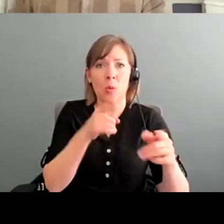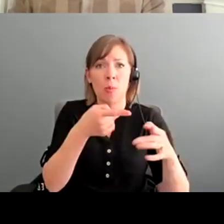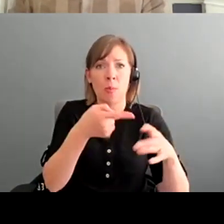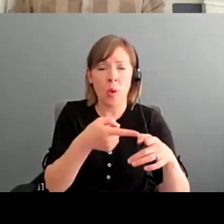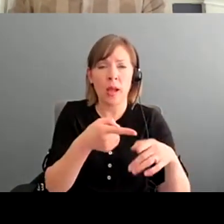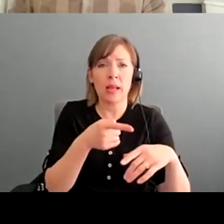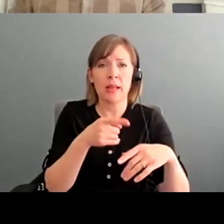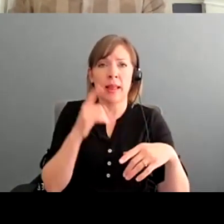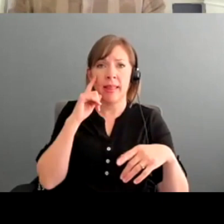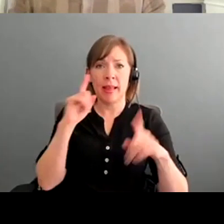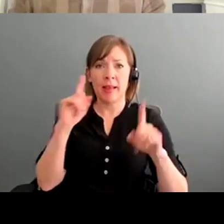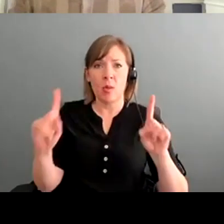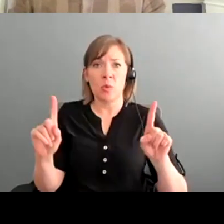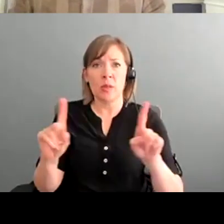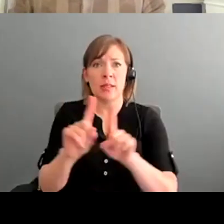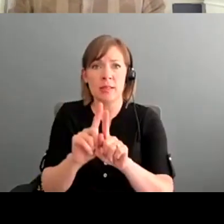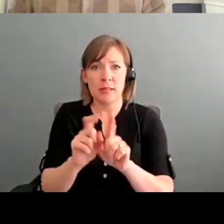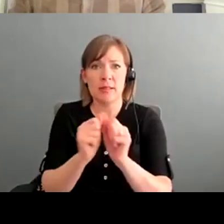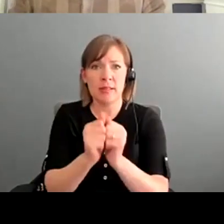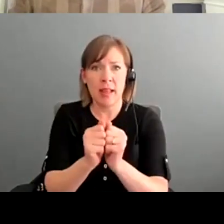things together,